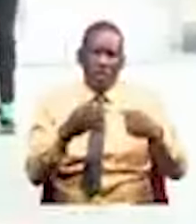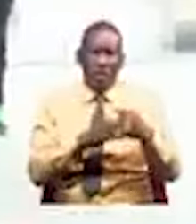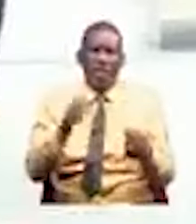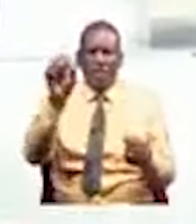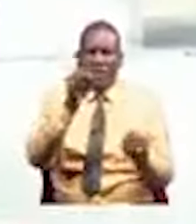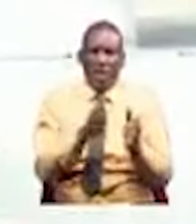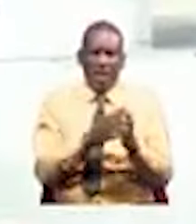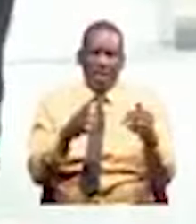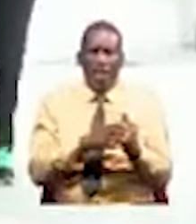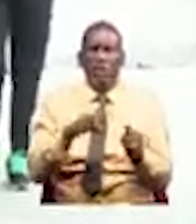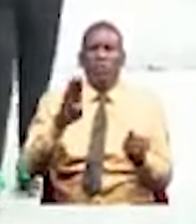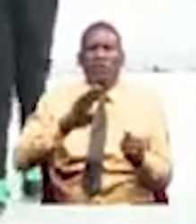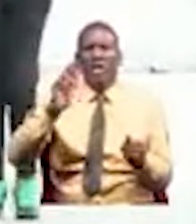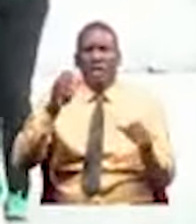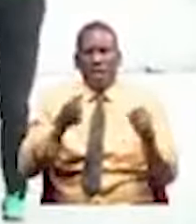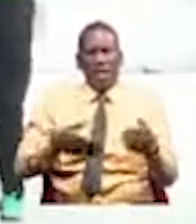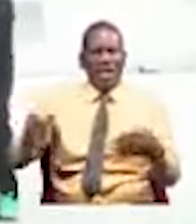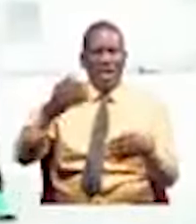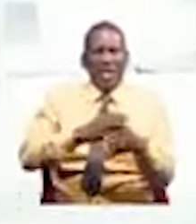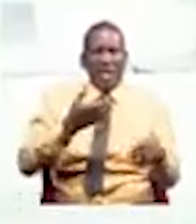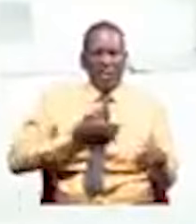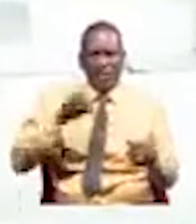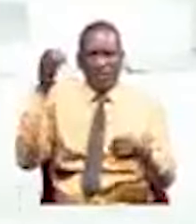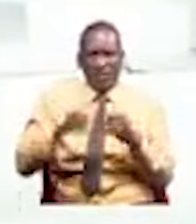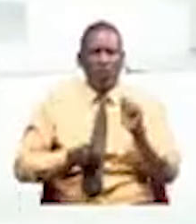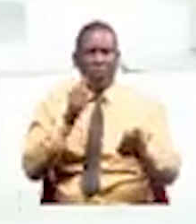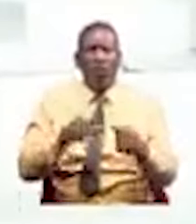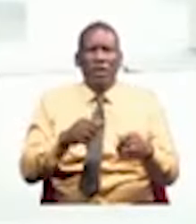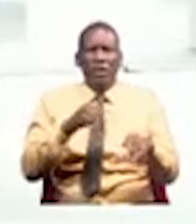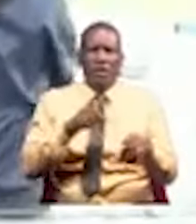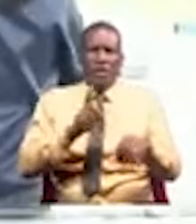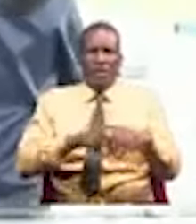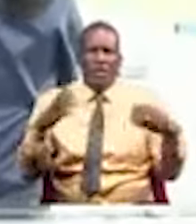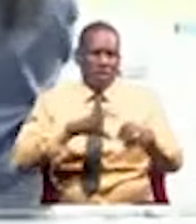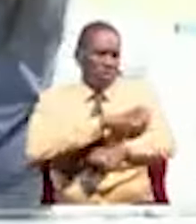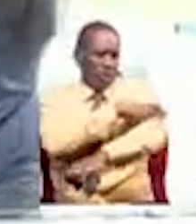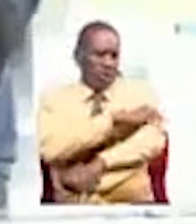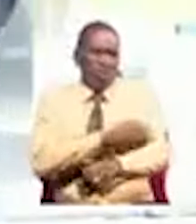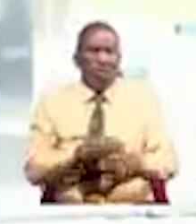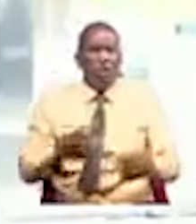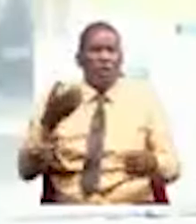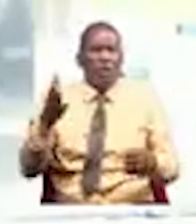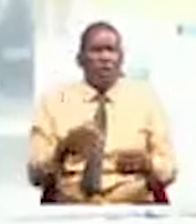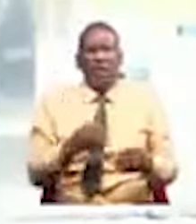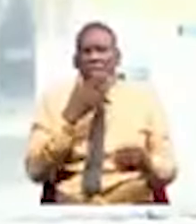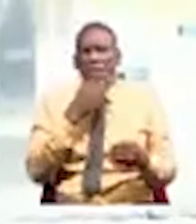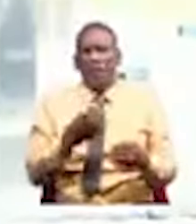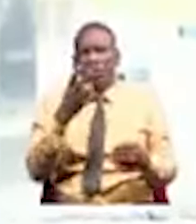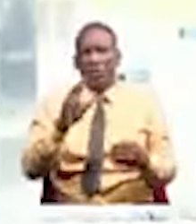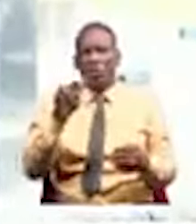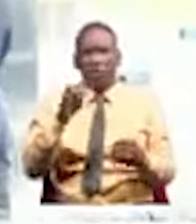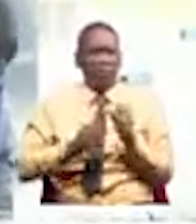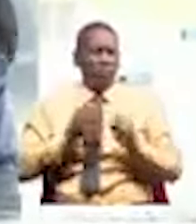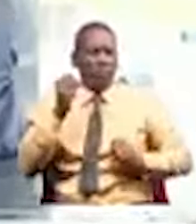9 bronze. Kenya can add another medal in the final race when the team captain Eric Sikuku takes to the field in the men's 20 kilometers race